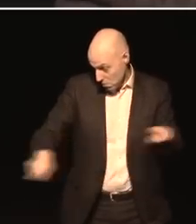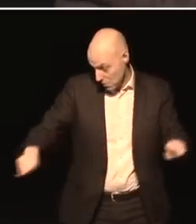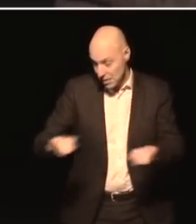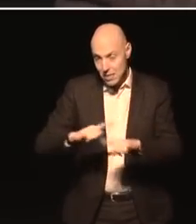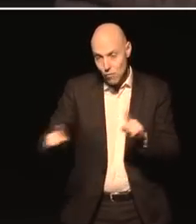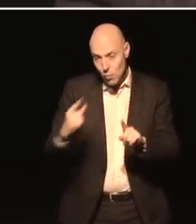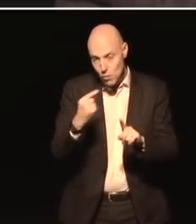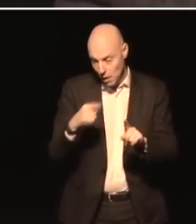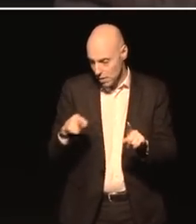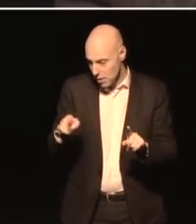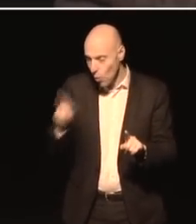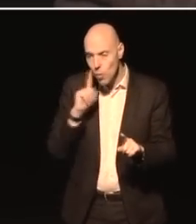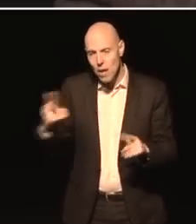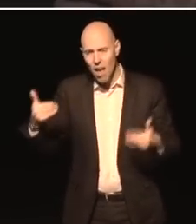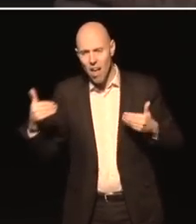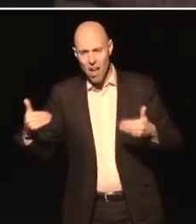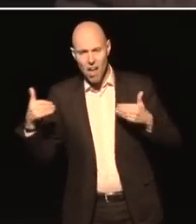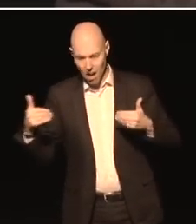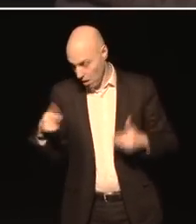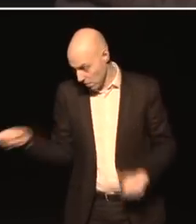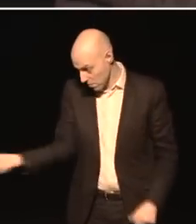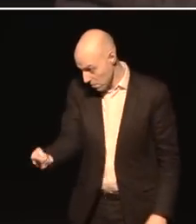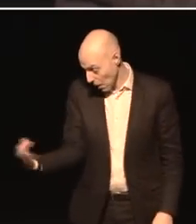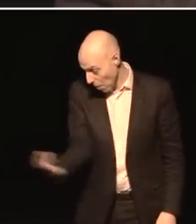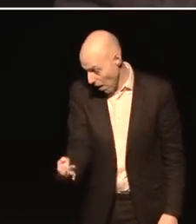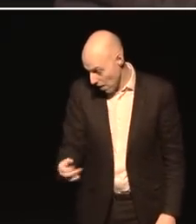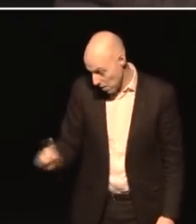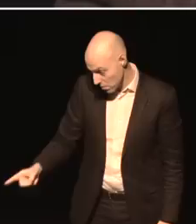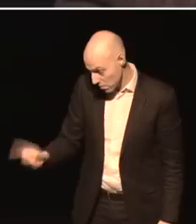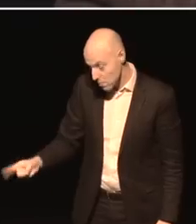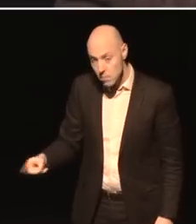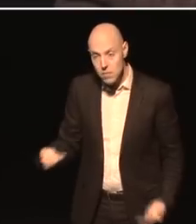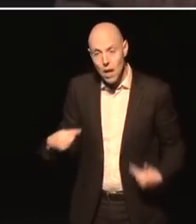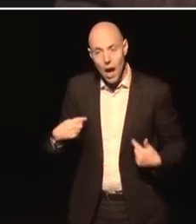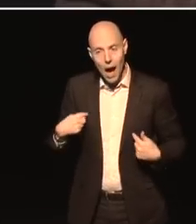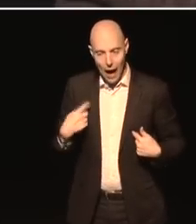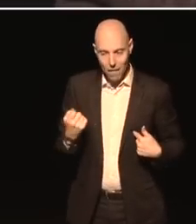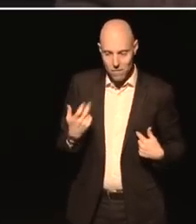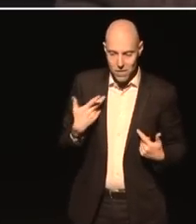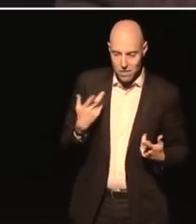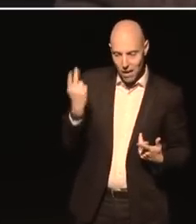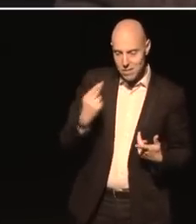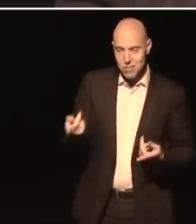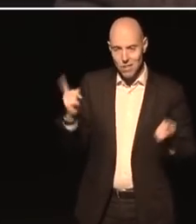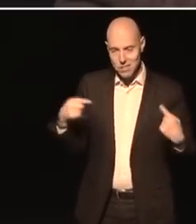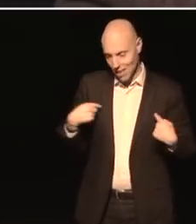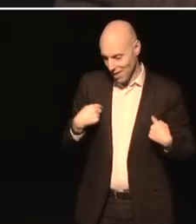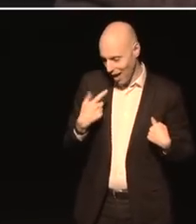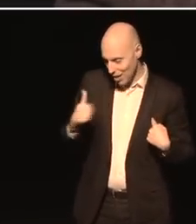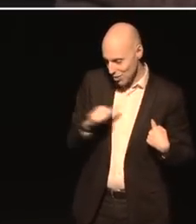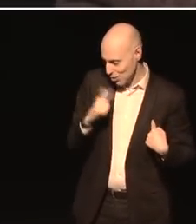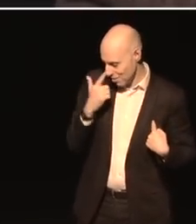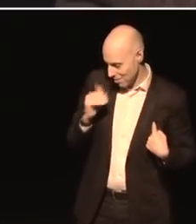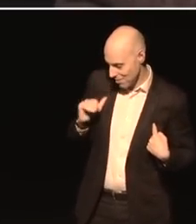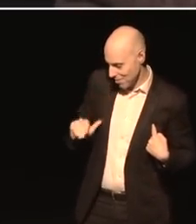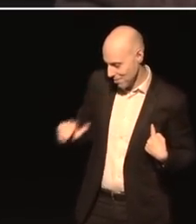there that for some reason women tend not to apply. I feel that since I am in a position that